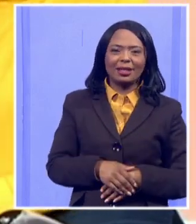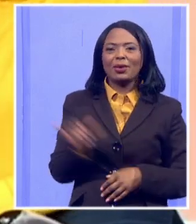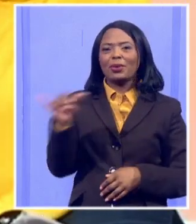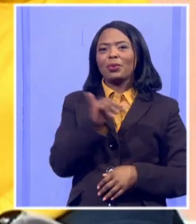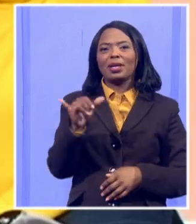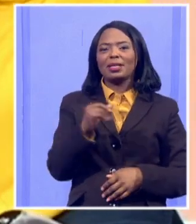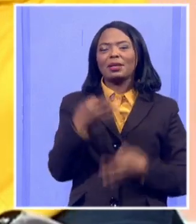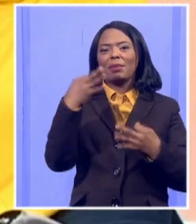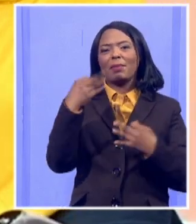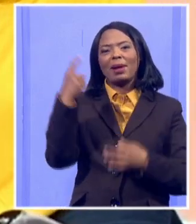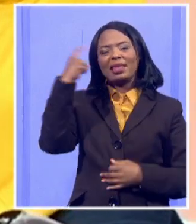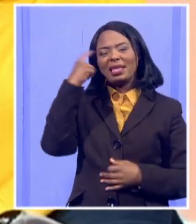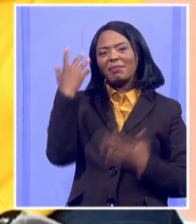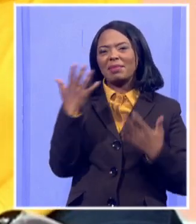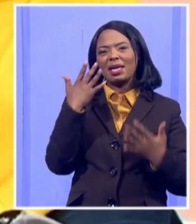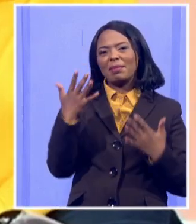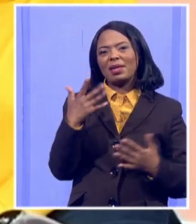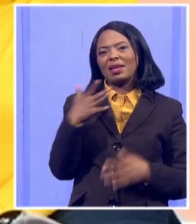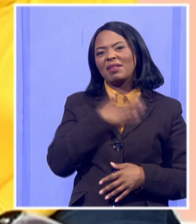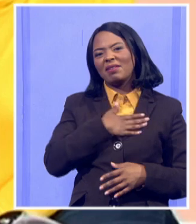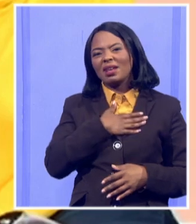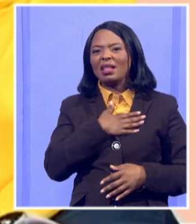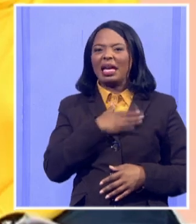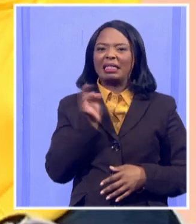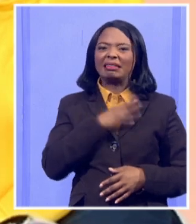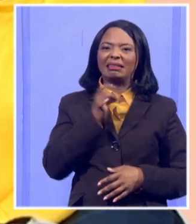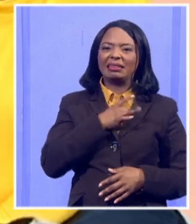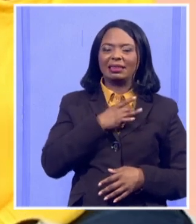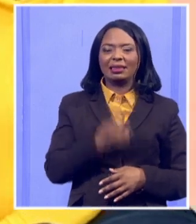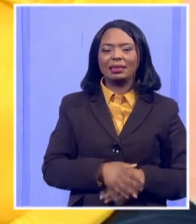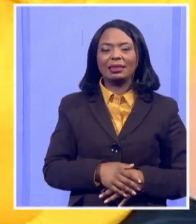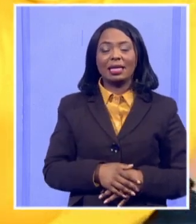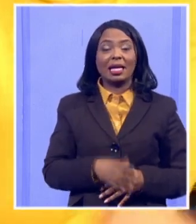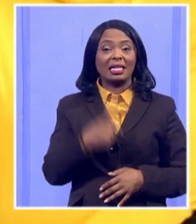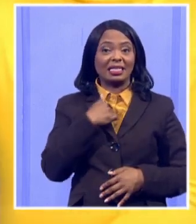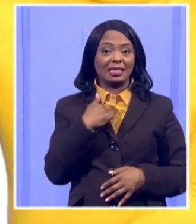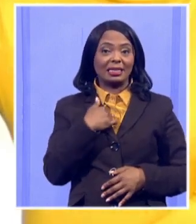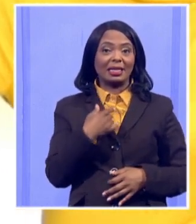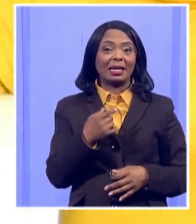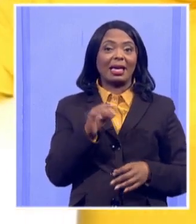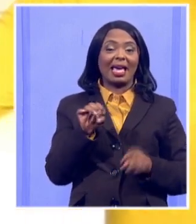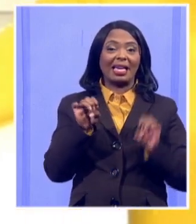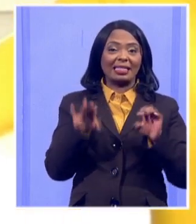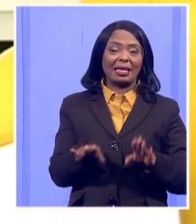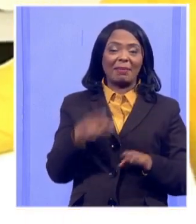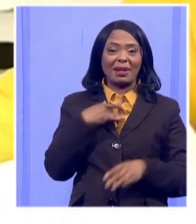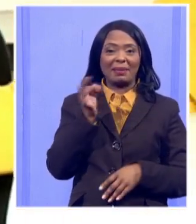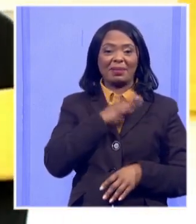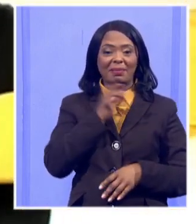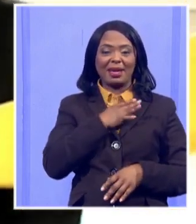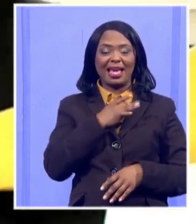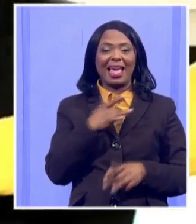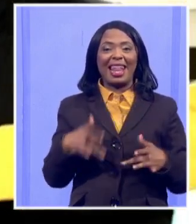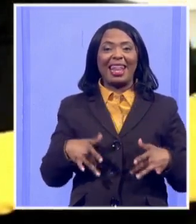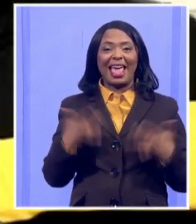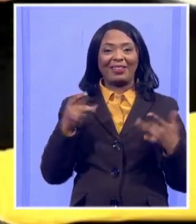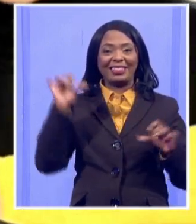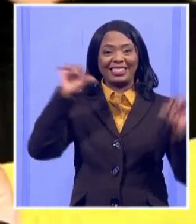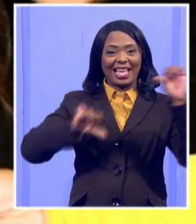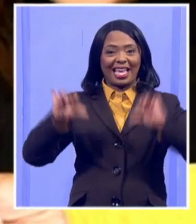based on how the trials went, are you most scared of? The papers that I'm most scared of would probably be life science